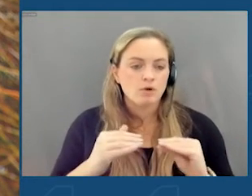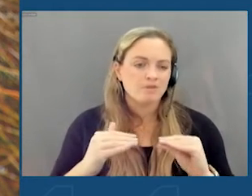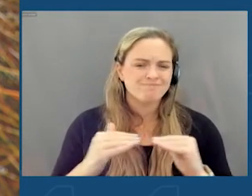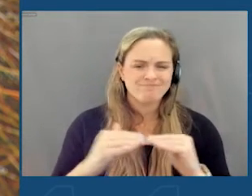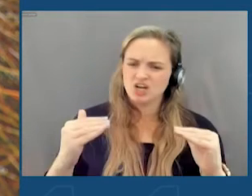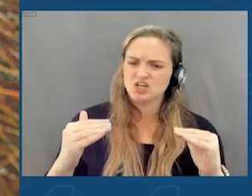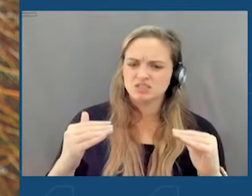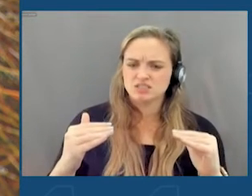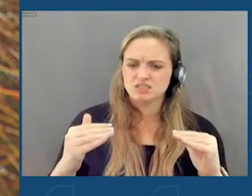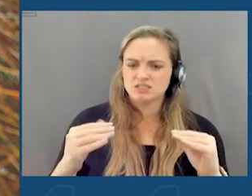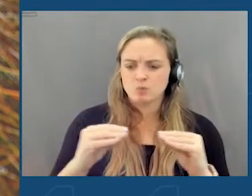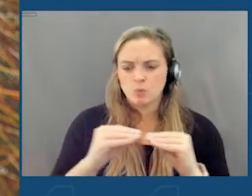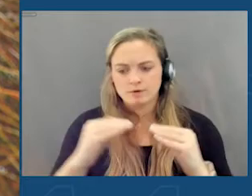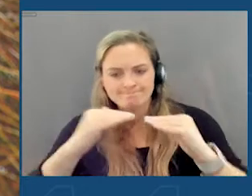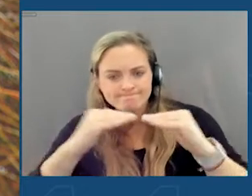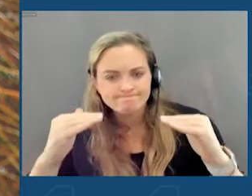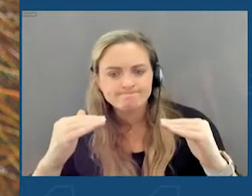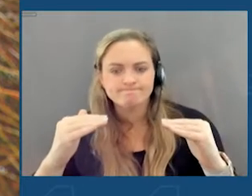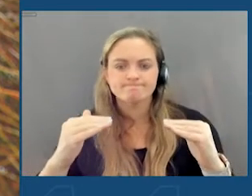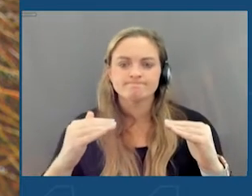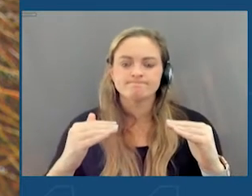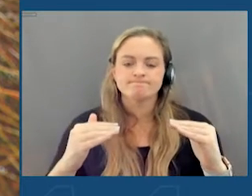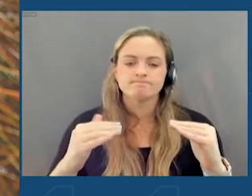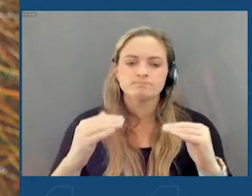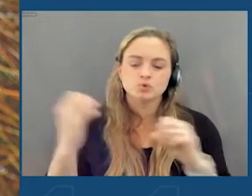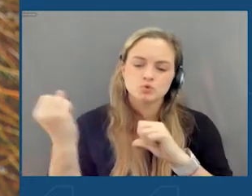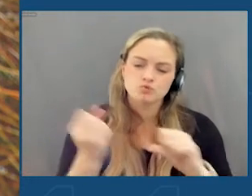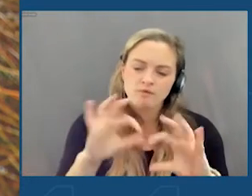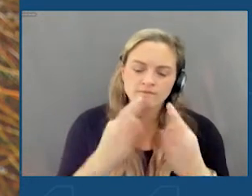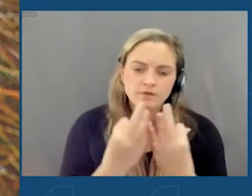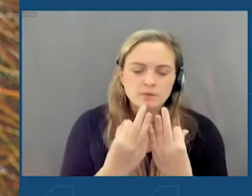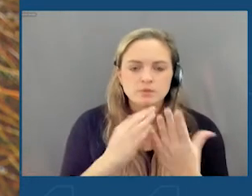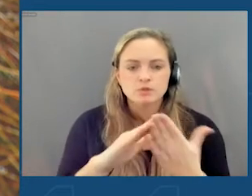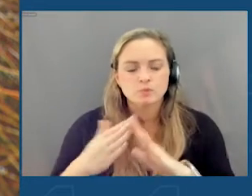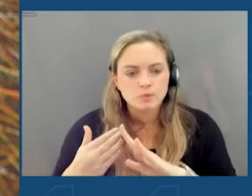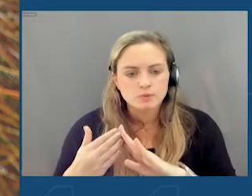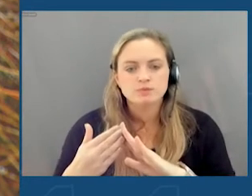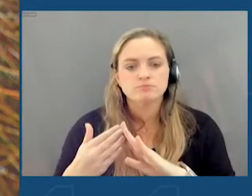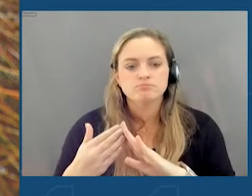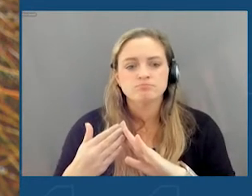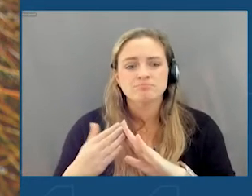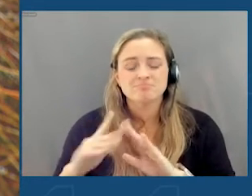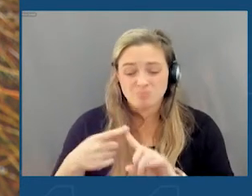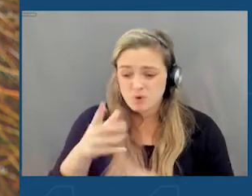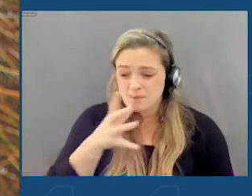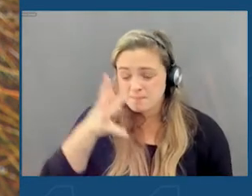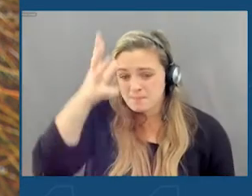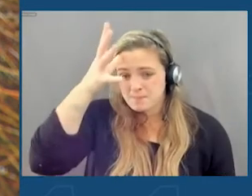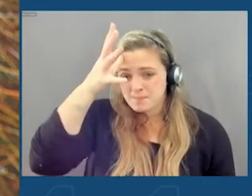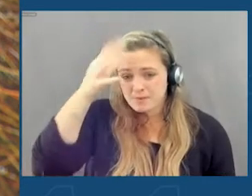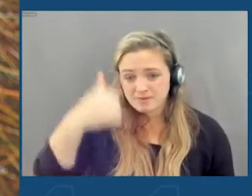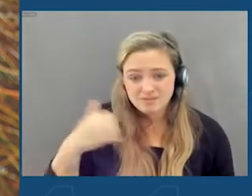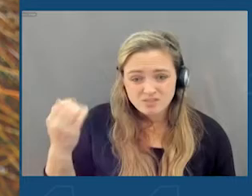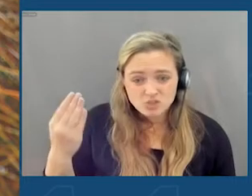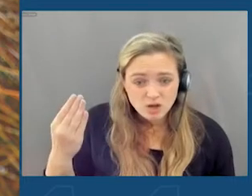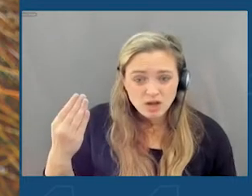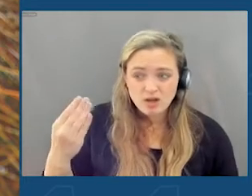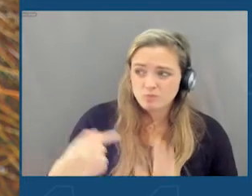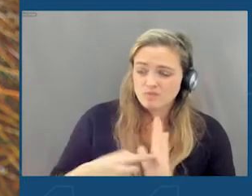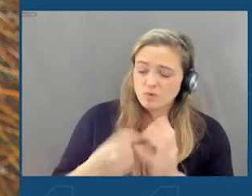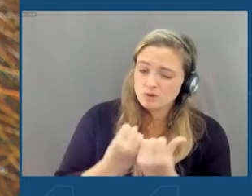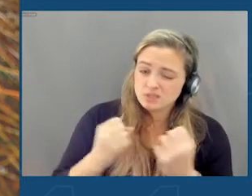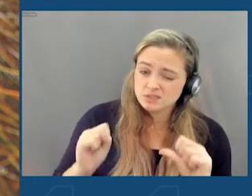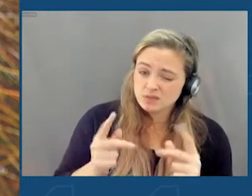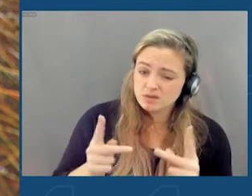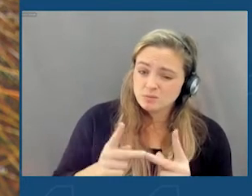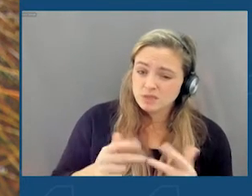more equitable. It will help build stronger families and communities, because when our parents have a job and can afford a safe